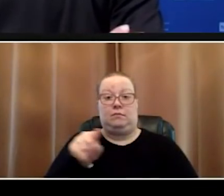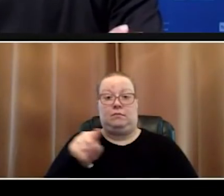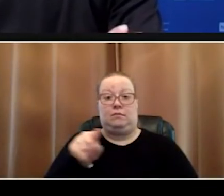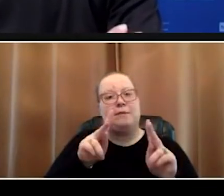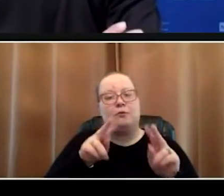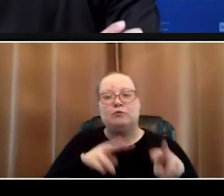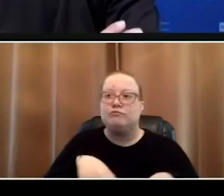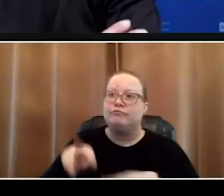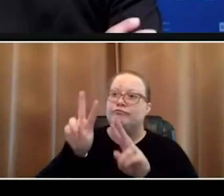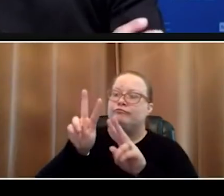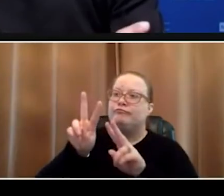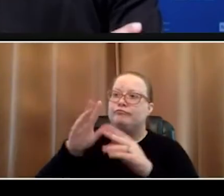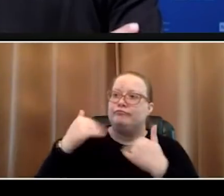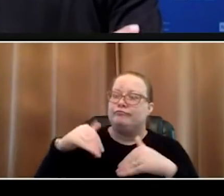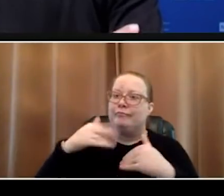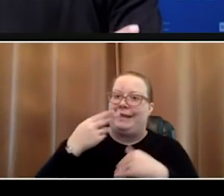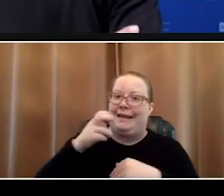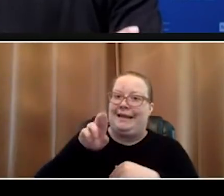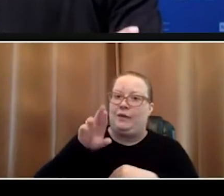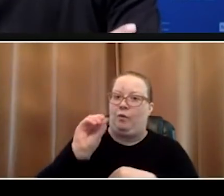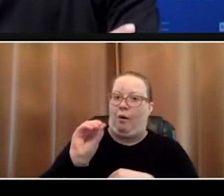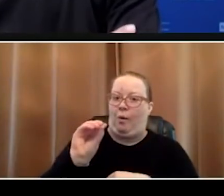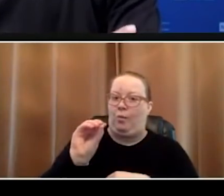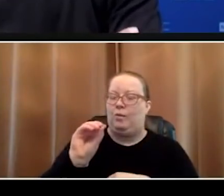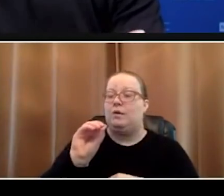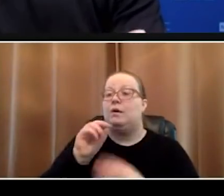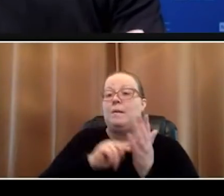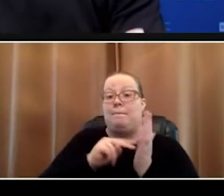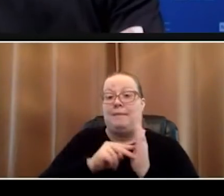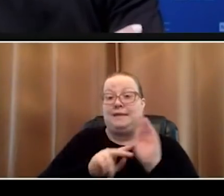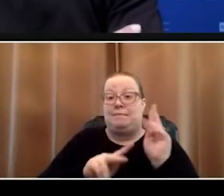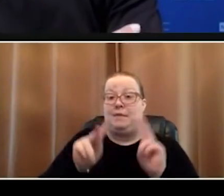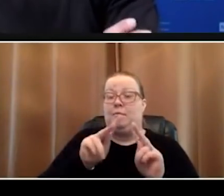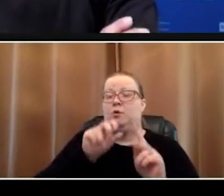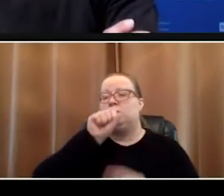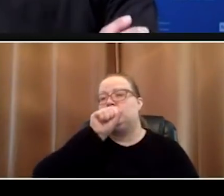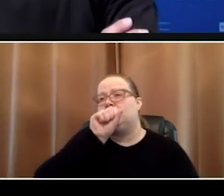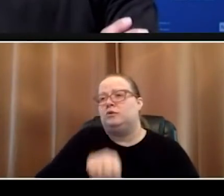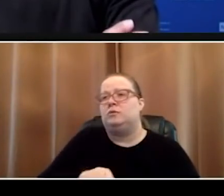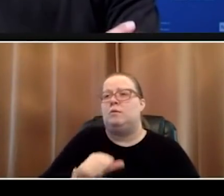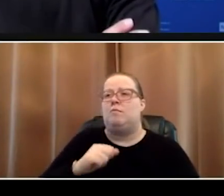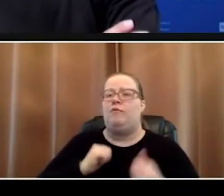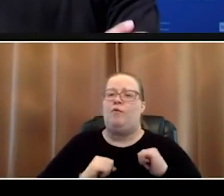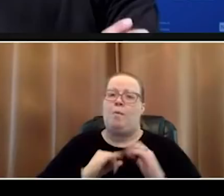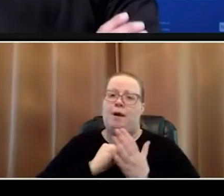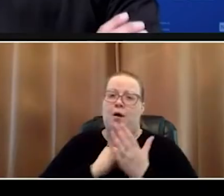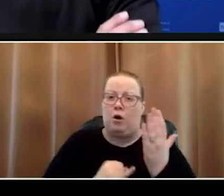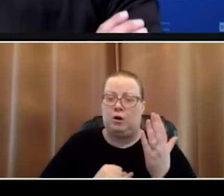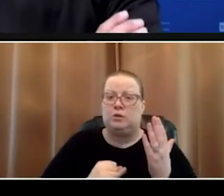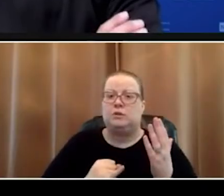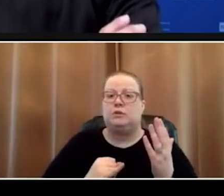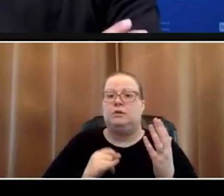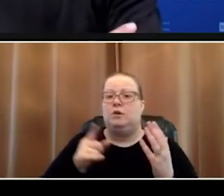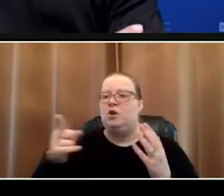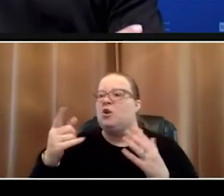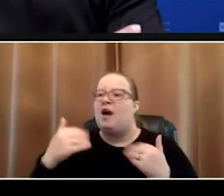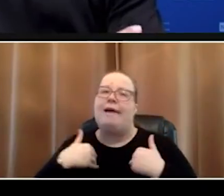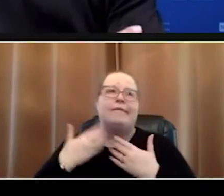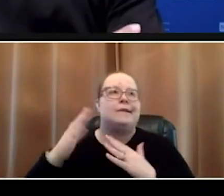heroes are. So the people who love the performing arts, you get the top ballerina, the